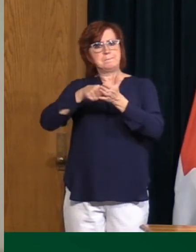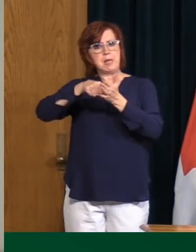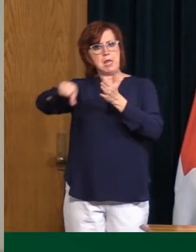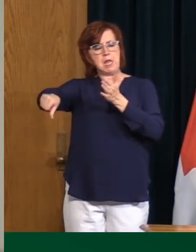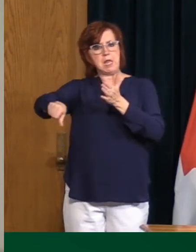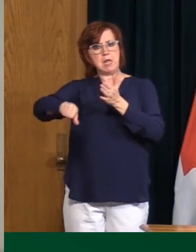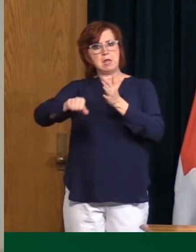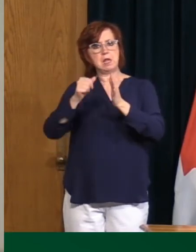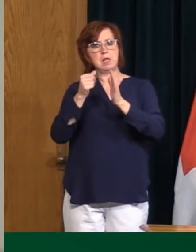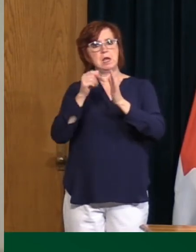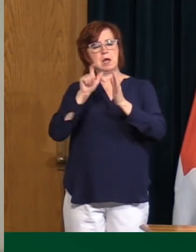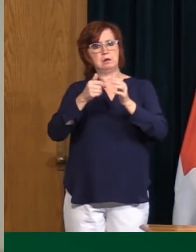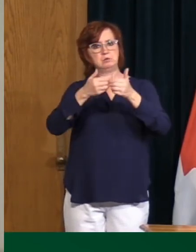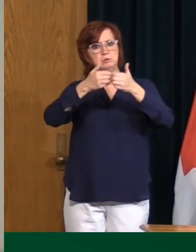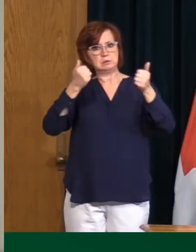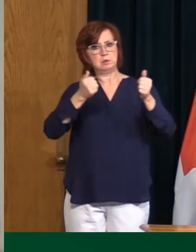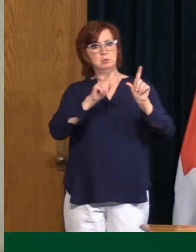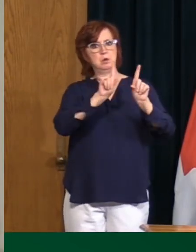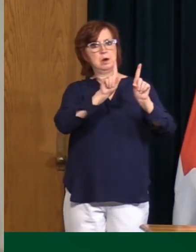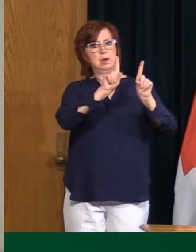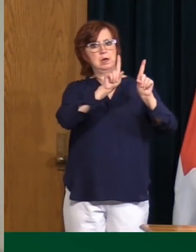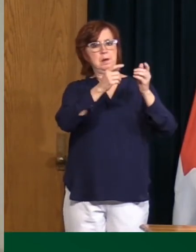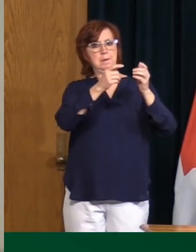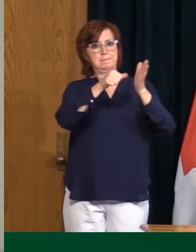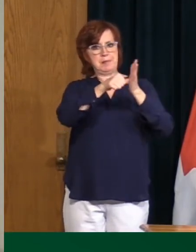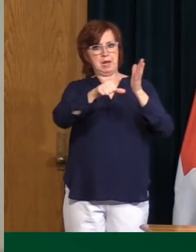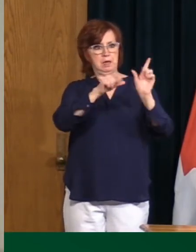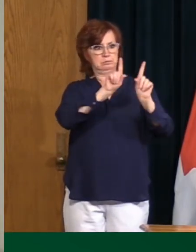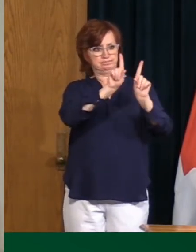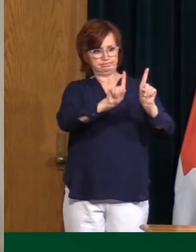environment will limit crowding. That they'll say, okay, only,